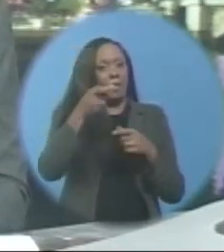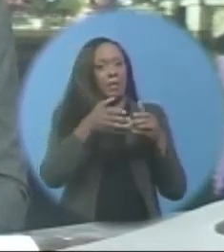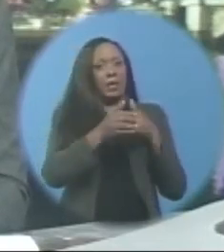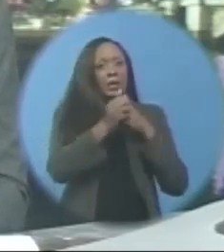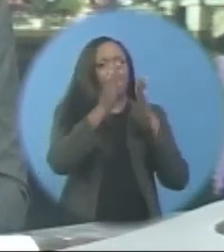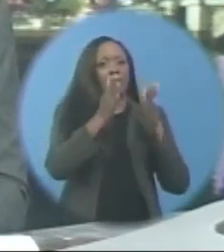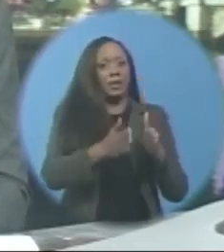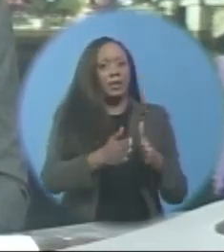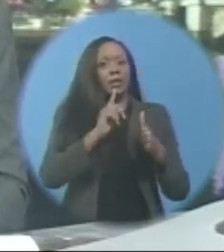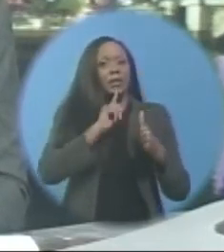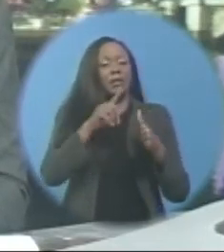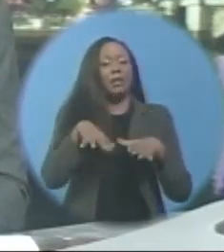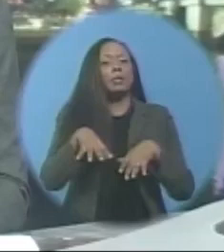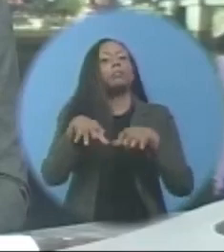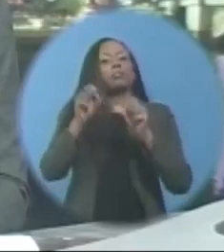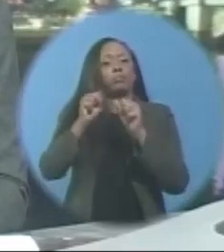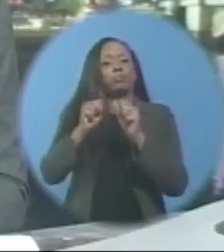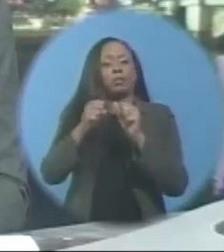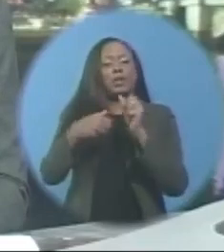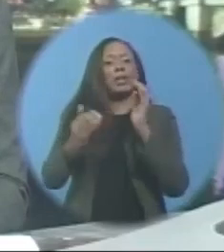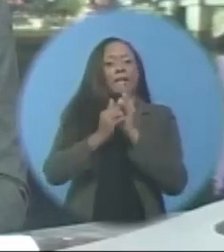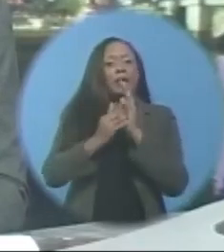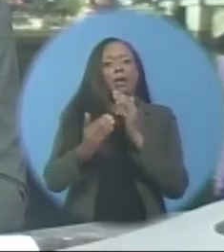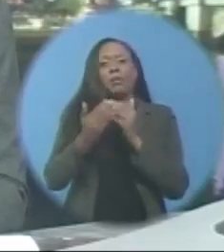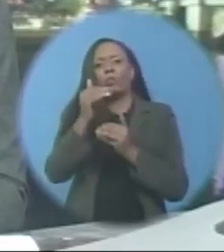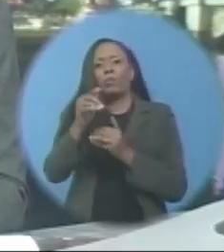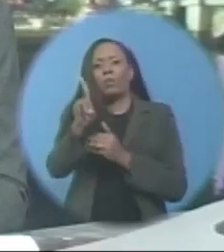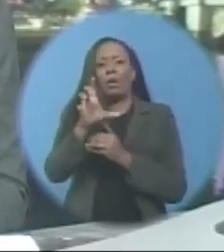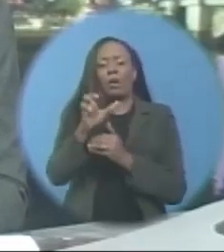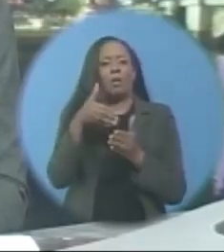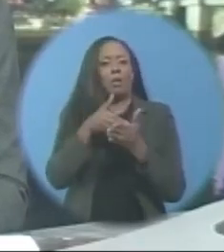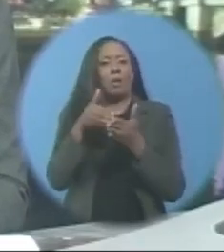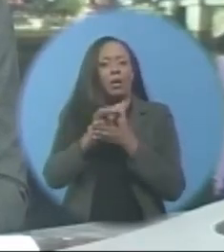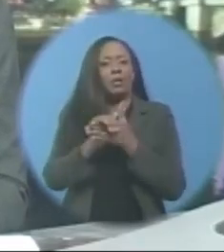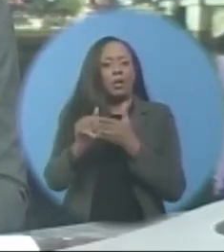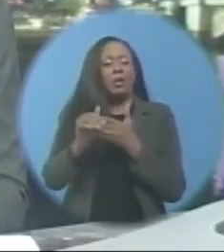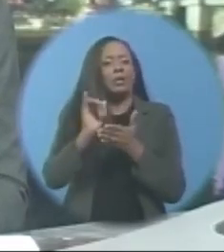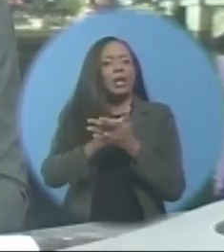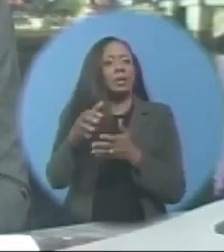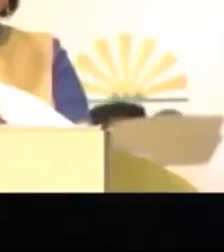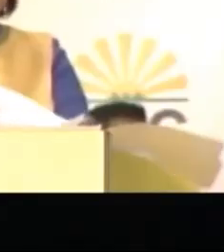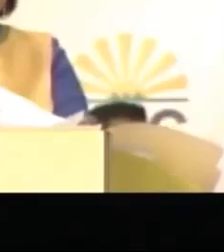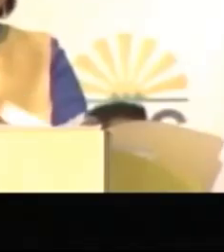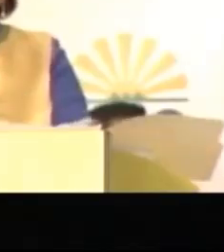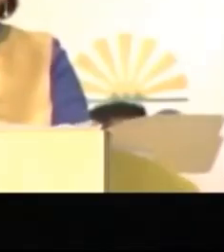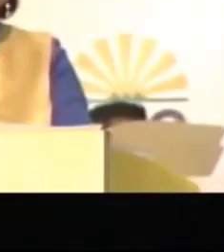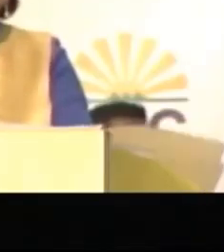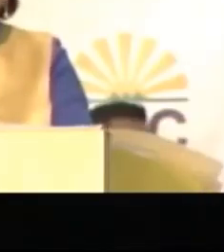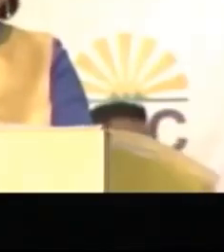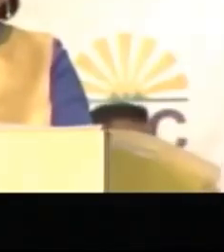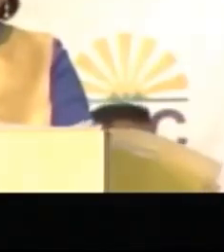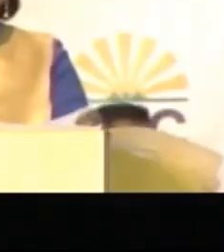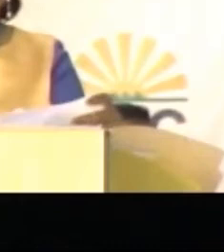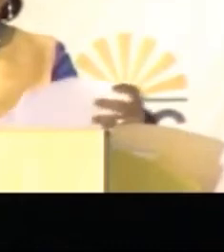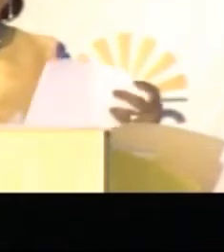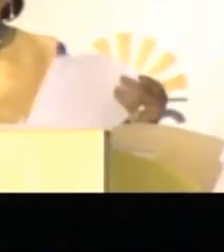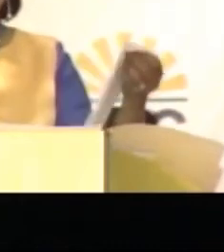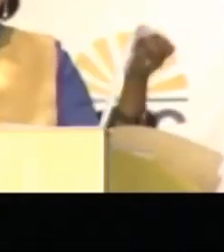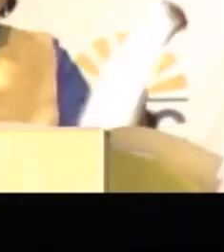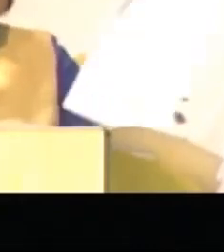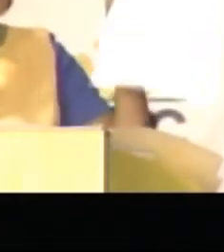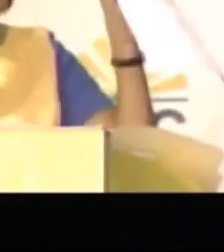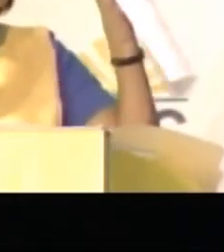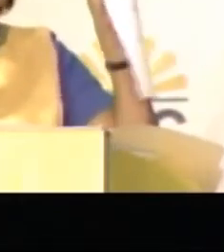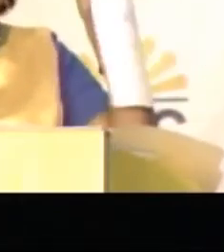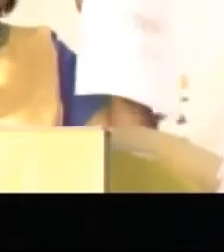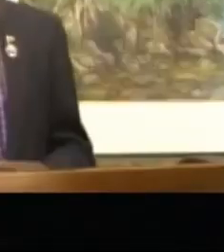and reclaim the almost $100 million that's been stolen. It is a scandal and fraud of